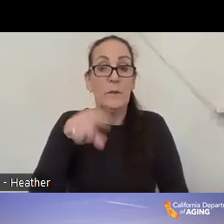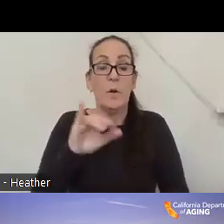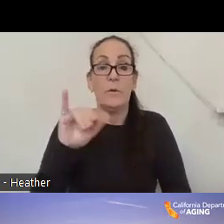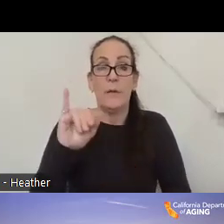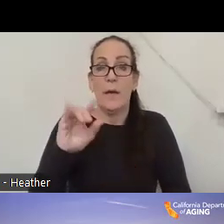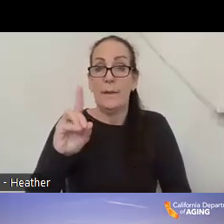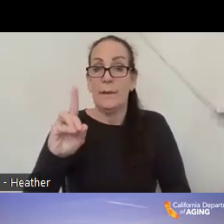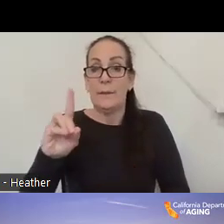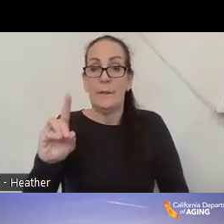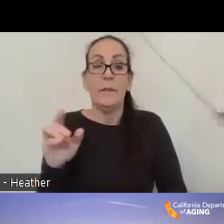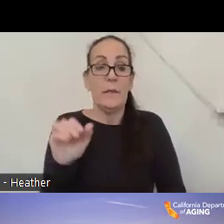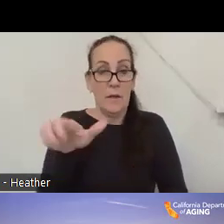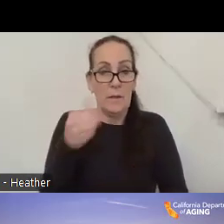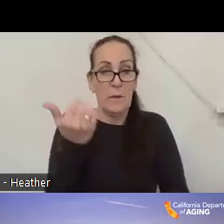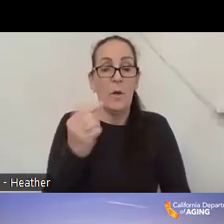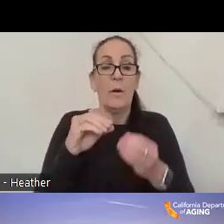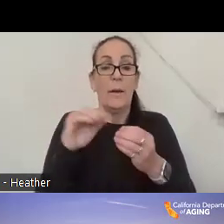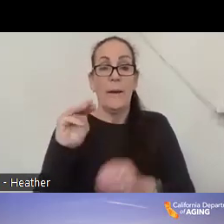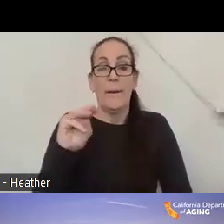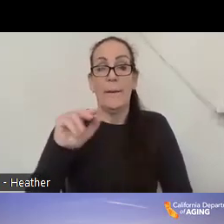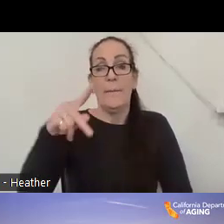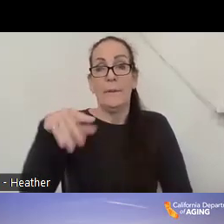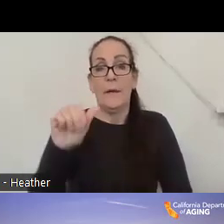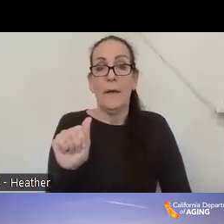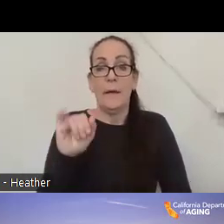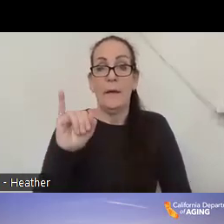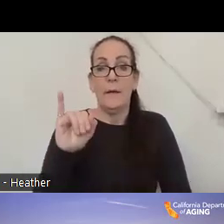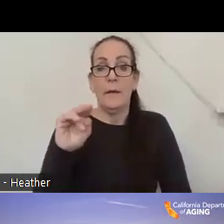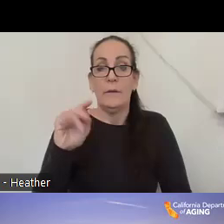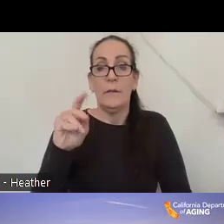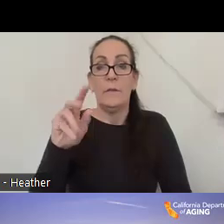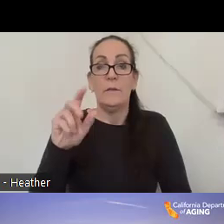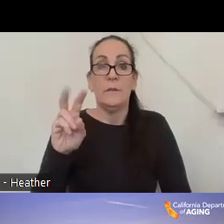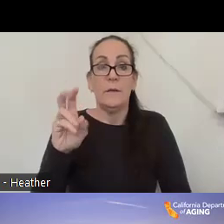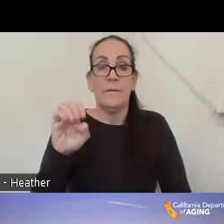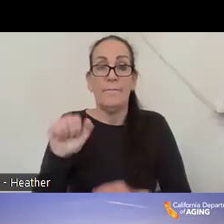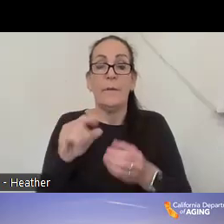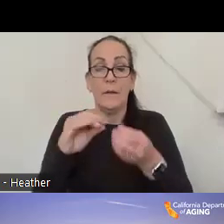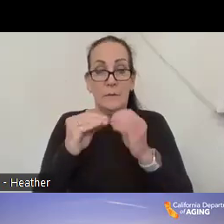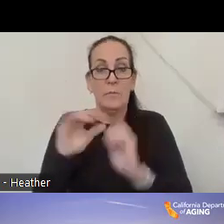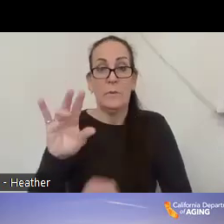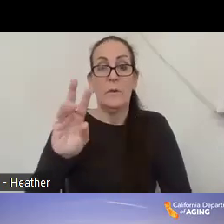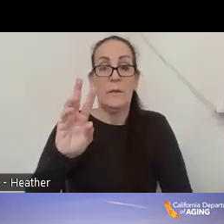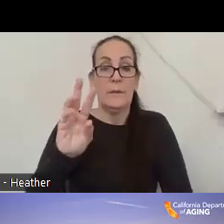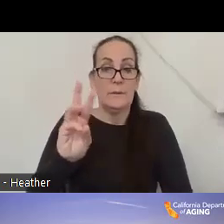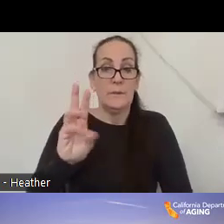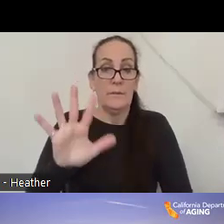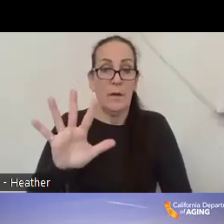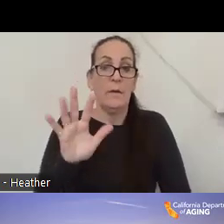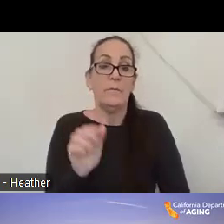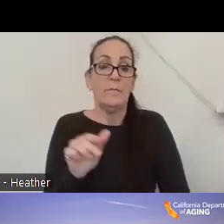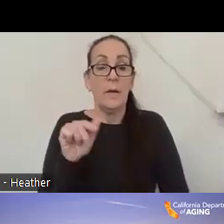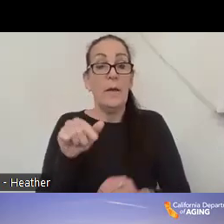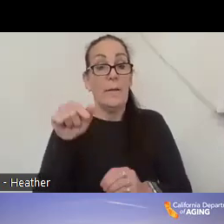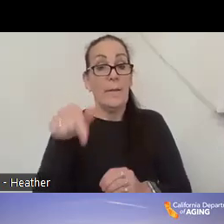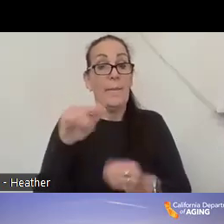65, which is to build the capacity of local agencies to serve the aging and disability community through cross-agency